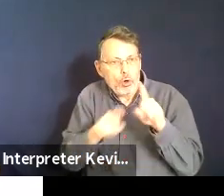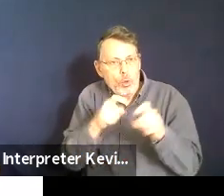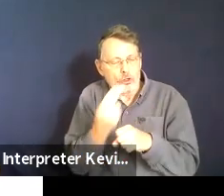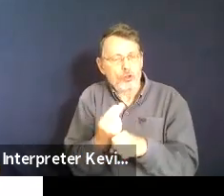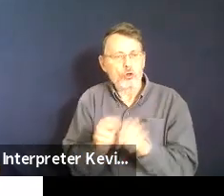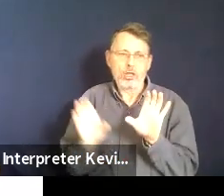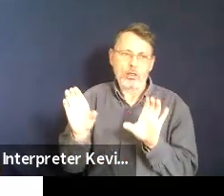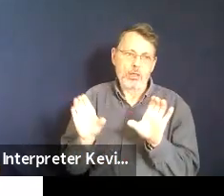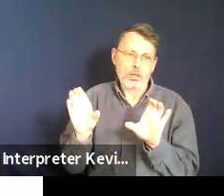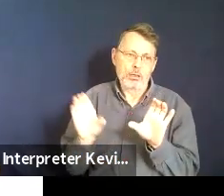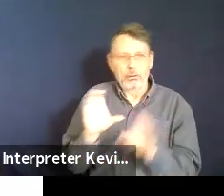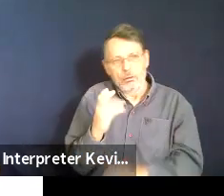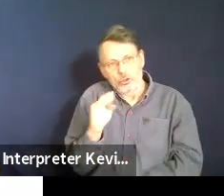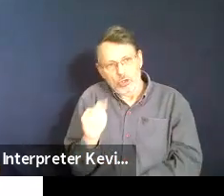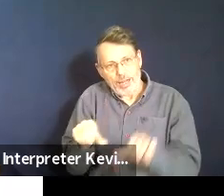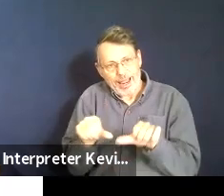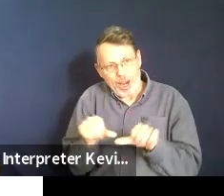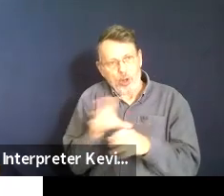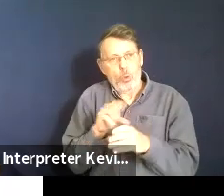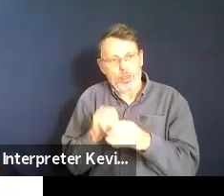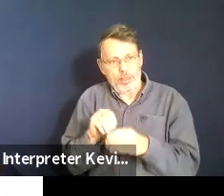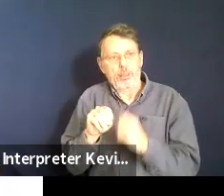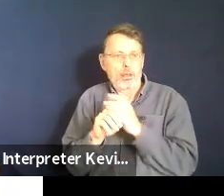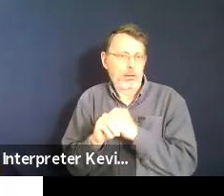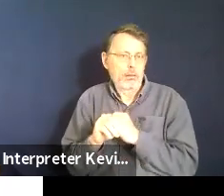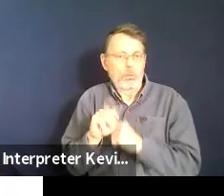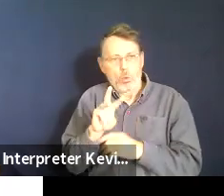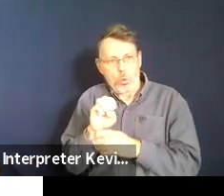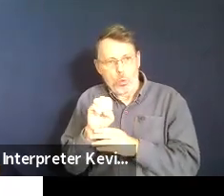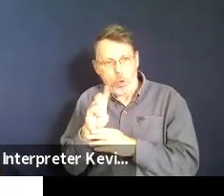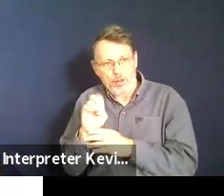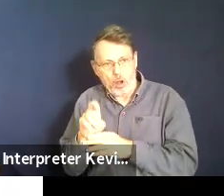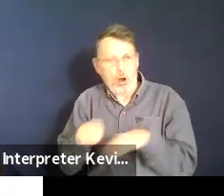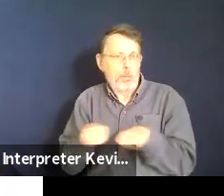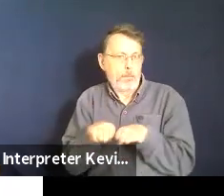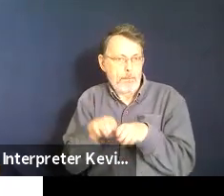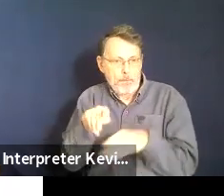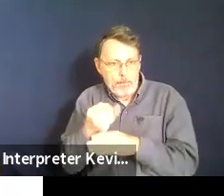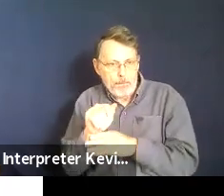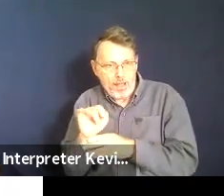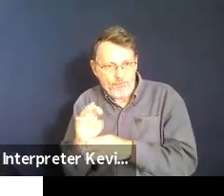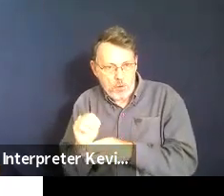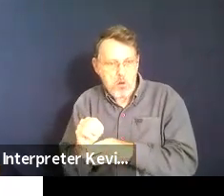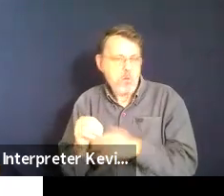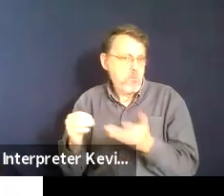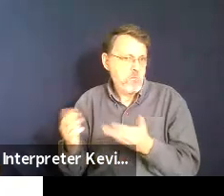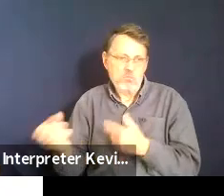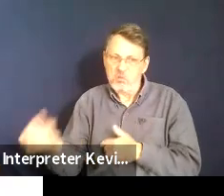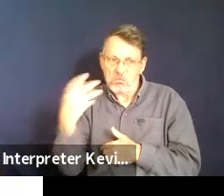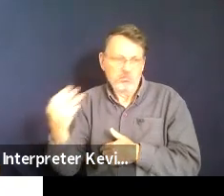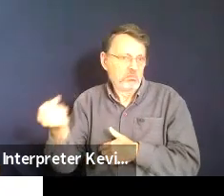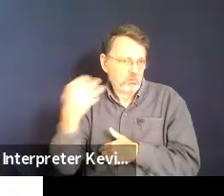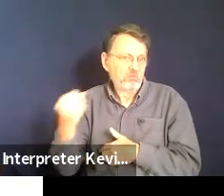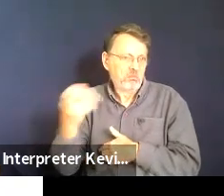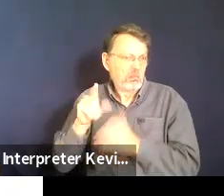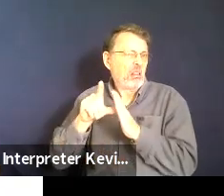area within the webinar platform. The speakers and I will address them at the end of the session, so feel free to submit them as they come to your mind